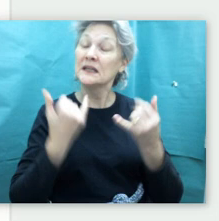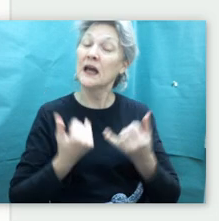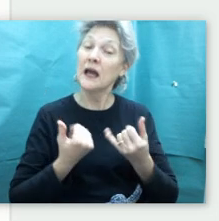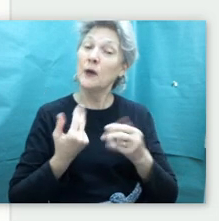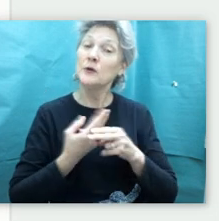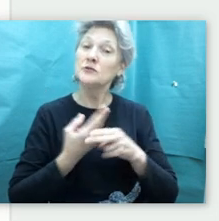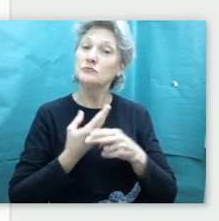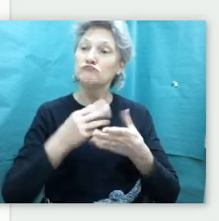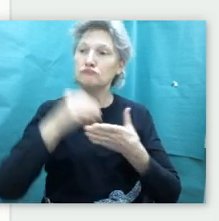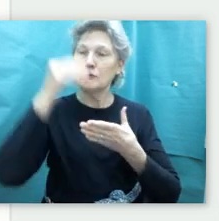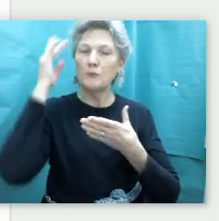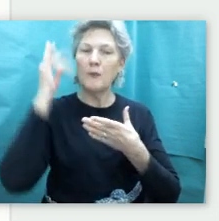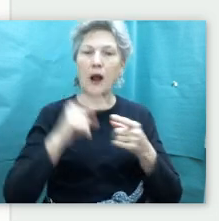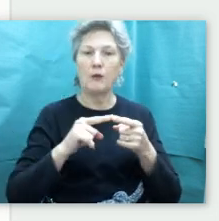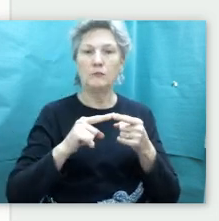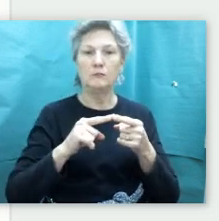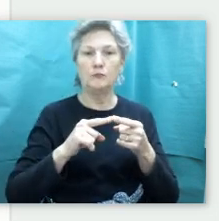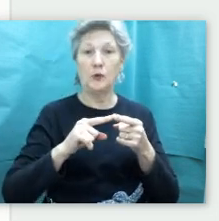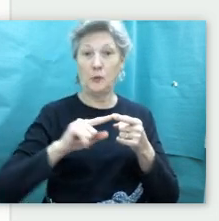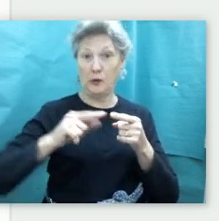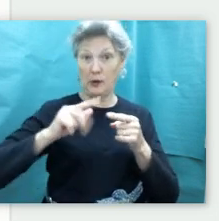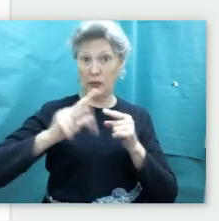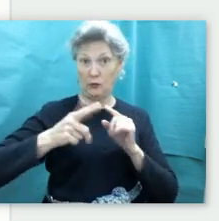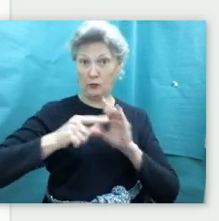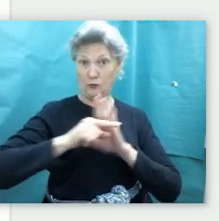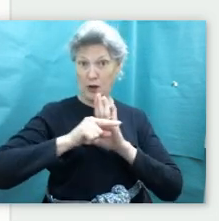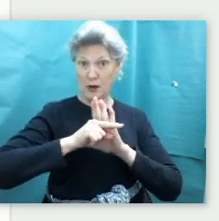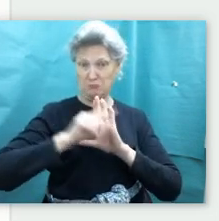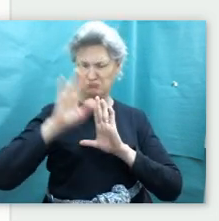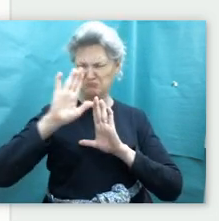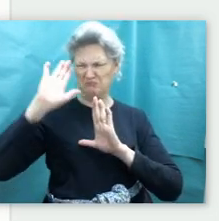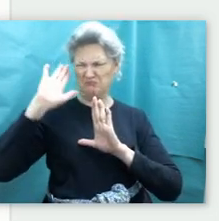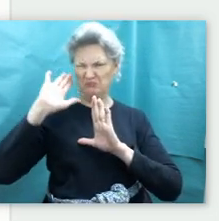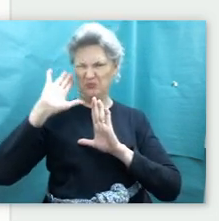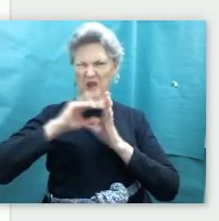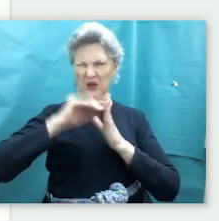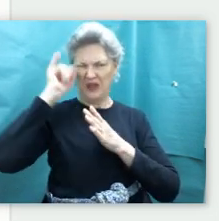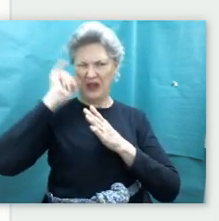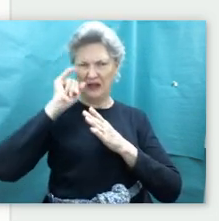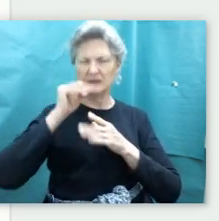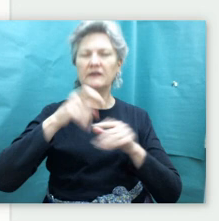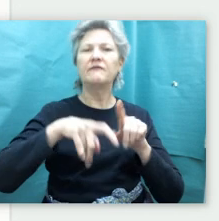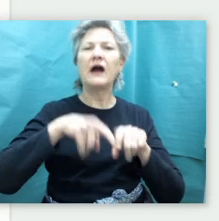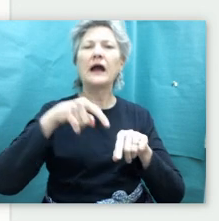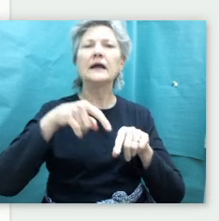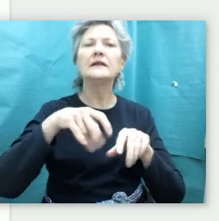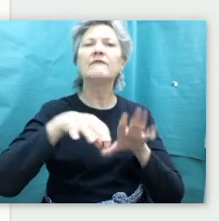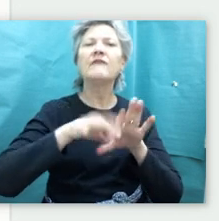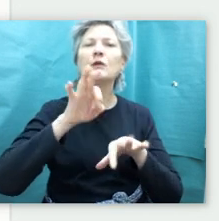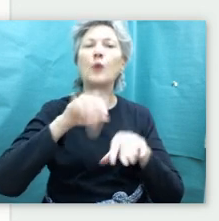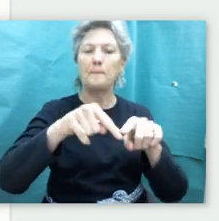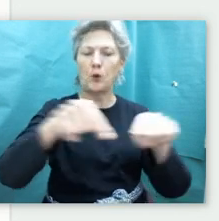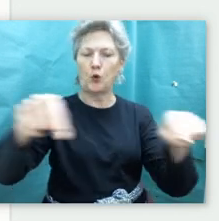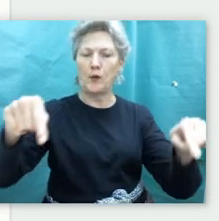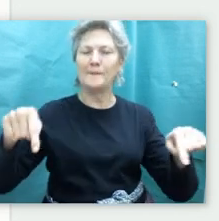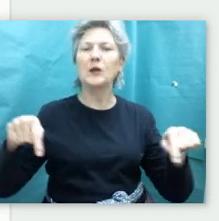about perimeter in third grade to help us utilize another strategy to find perimeter. Who can remind me what perimeter